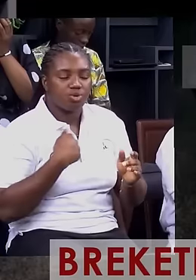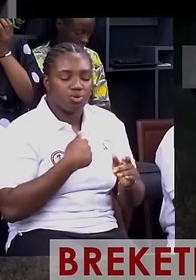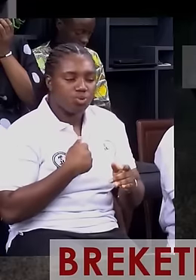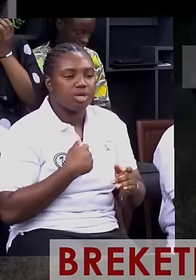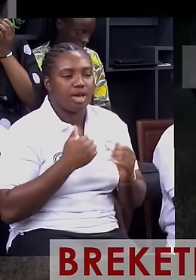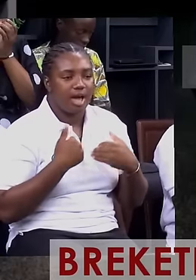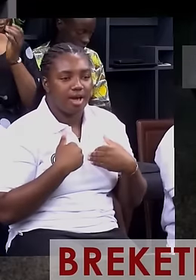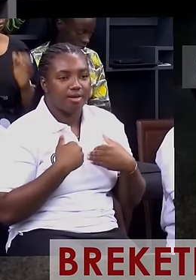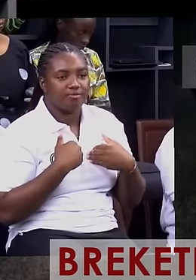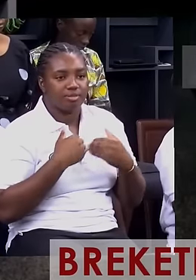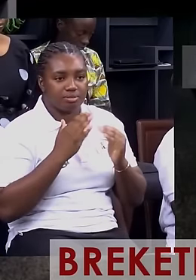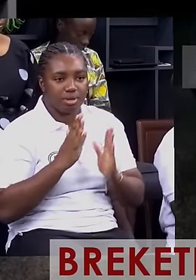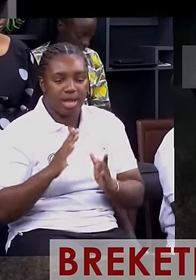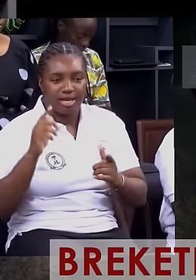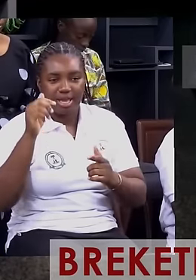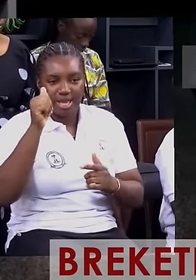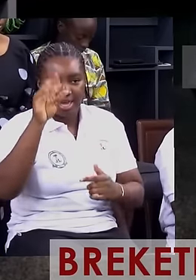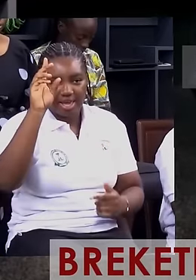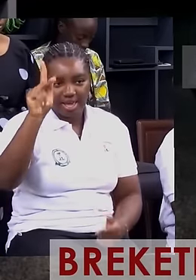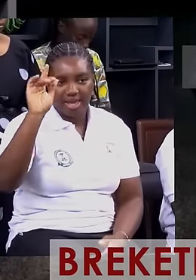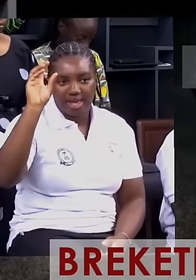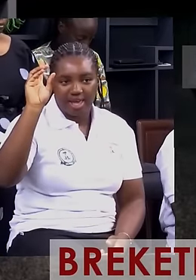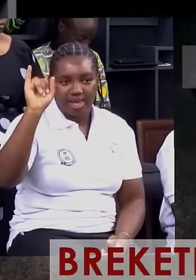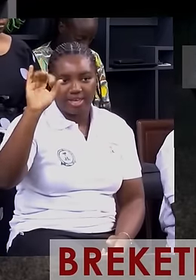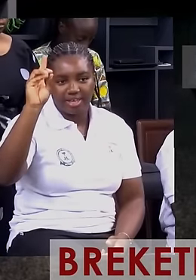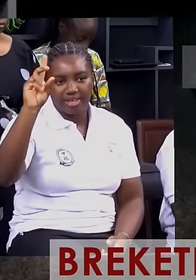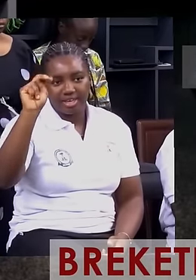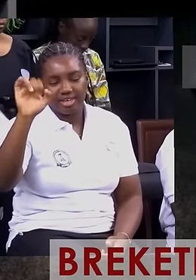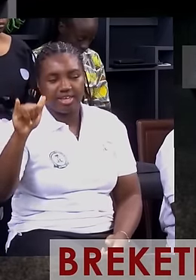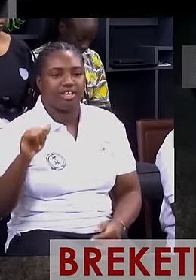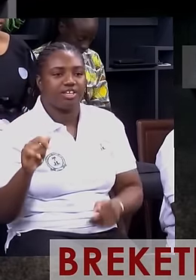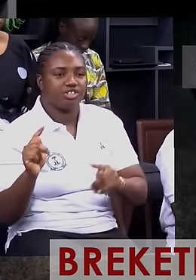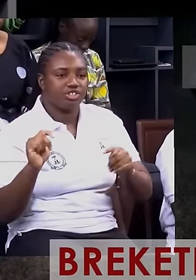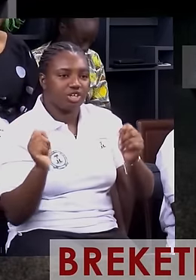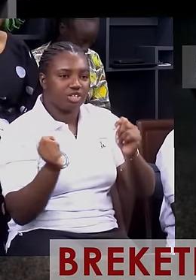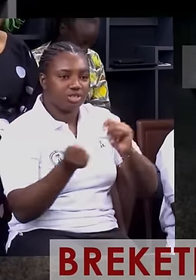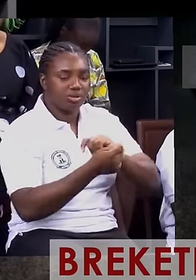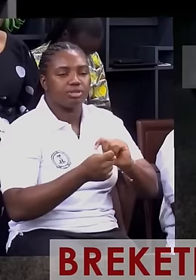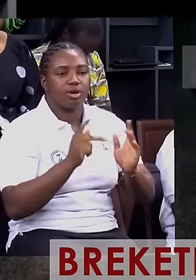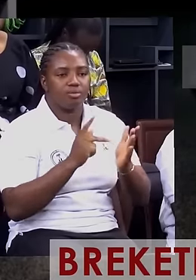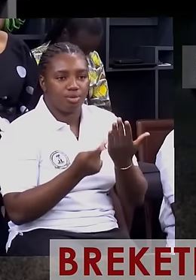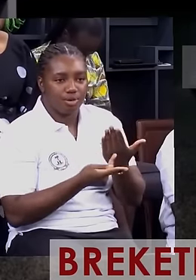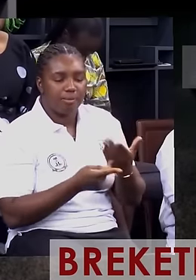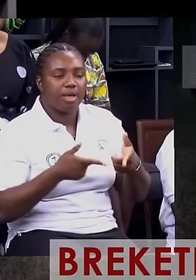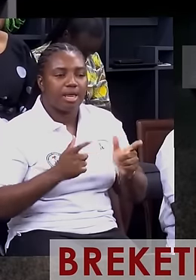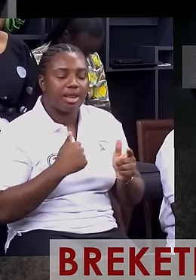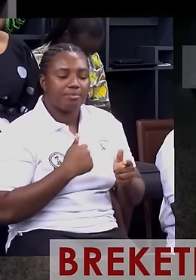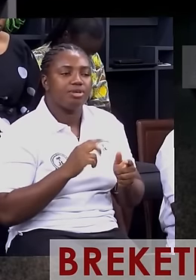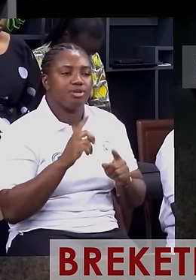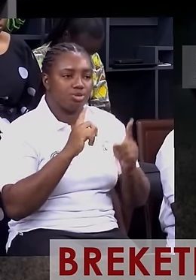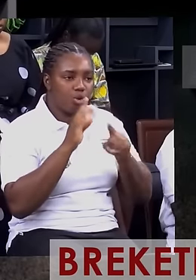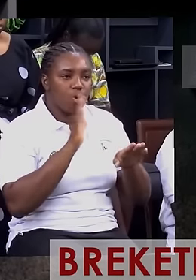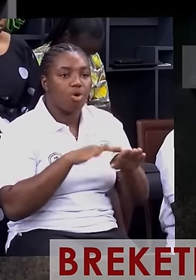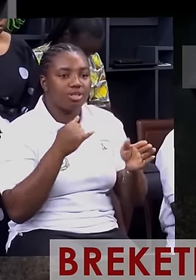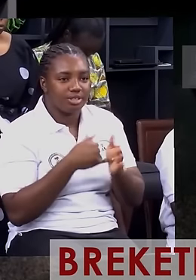here. Let me just explain, because many people don't know what kidney transplant is all about. I'll use 3 minutes to talk about